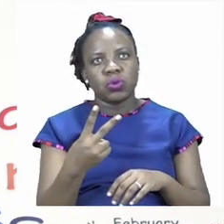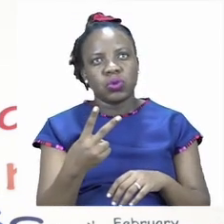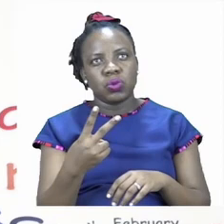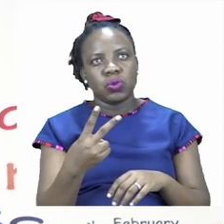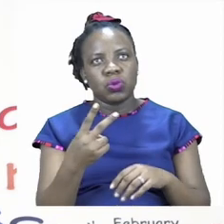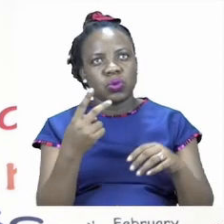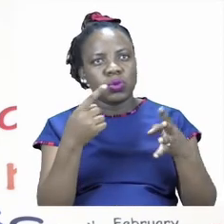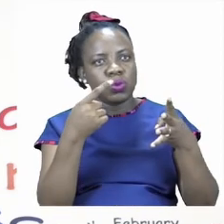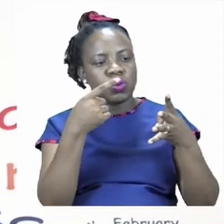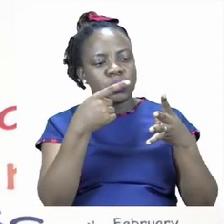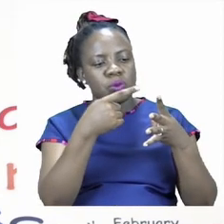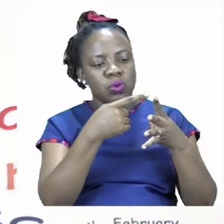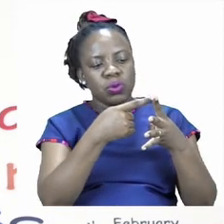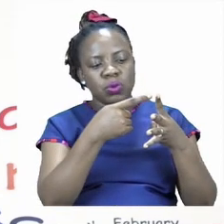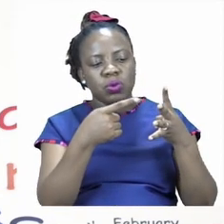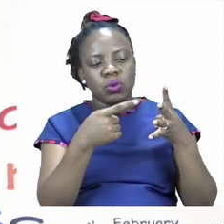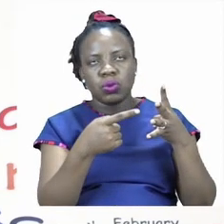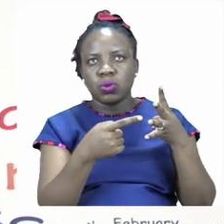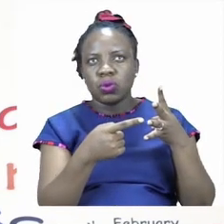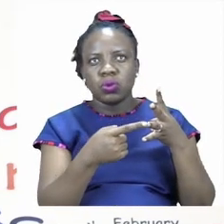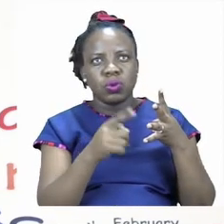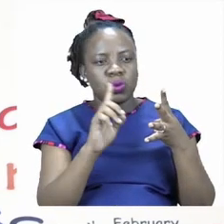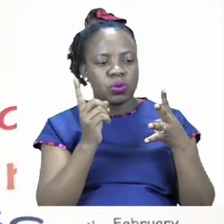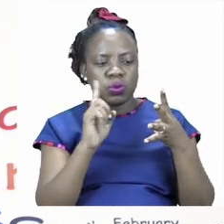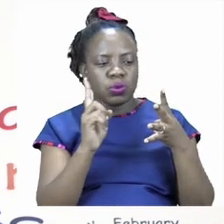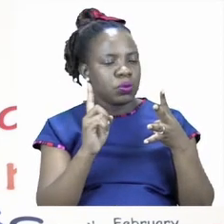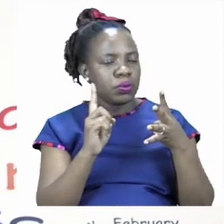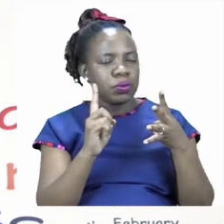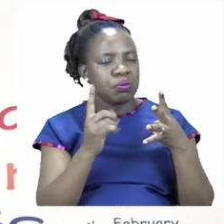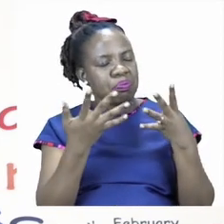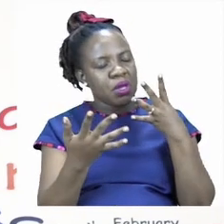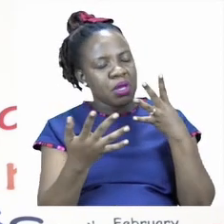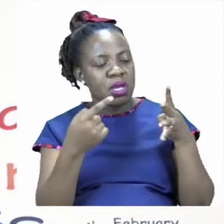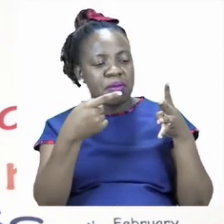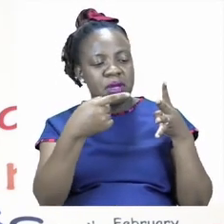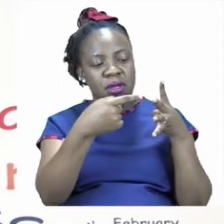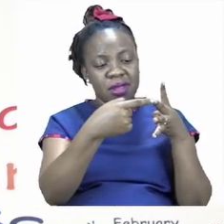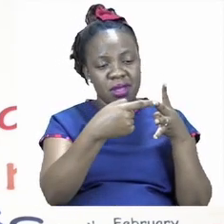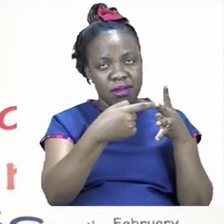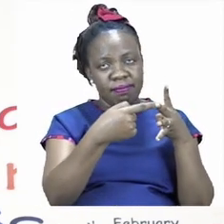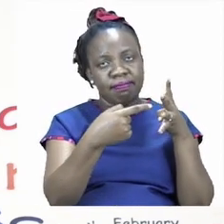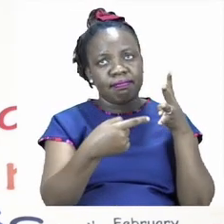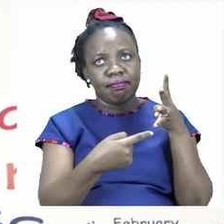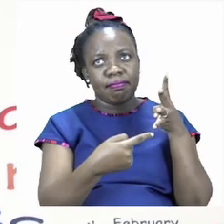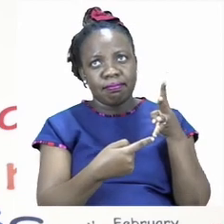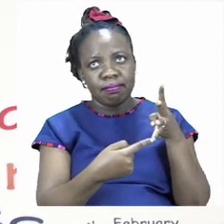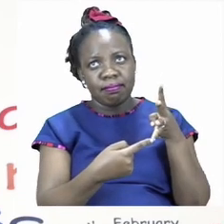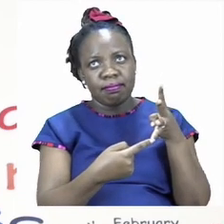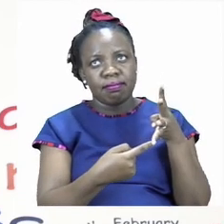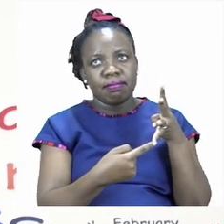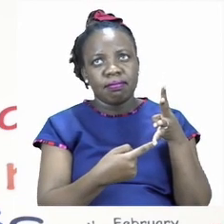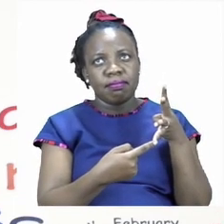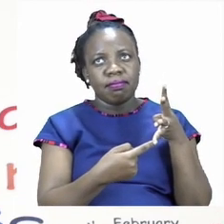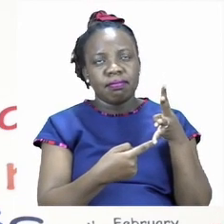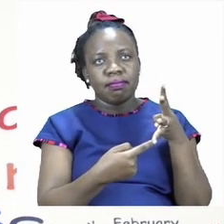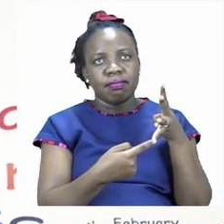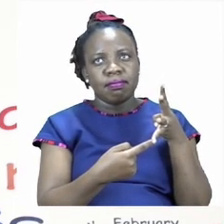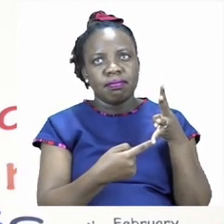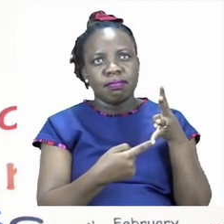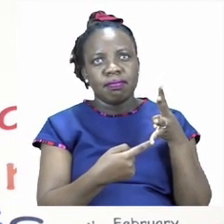that. Instead, we will choose between these or those. Now, when we talk